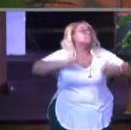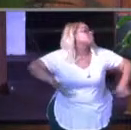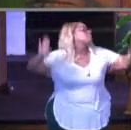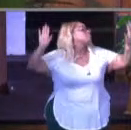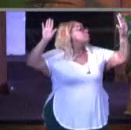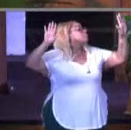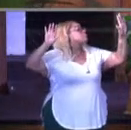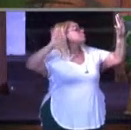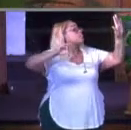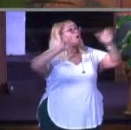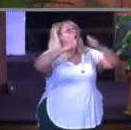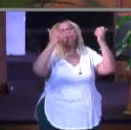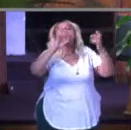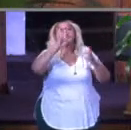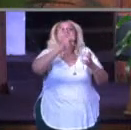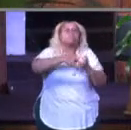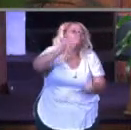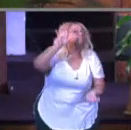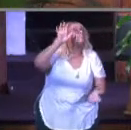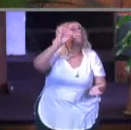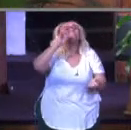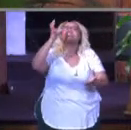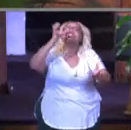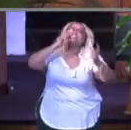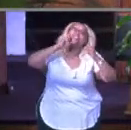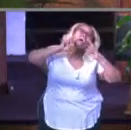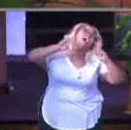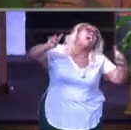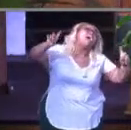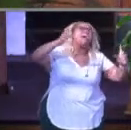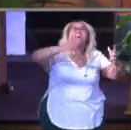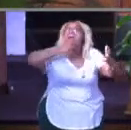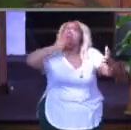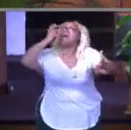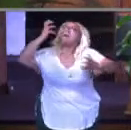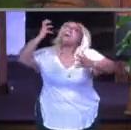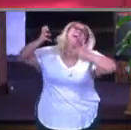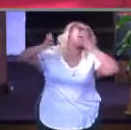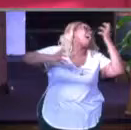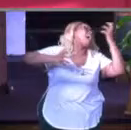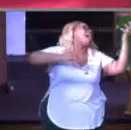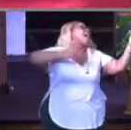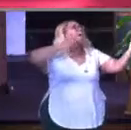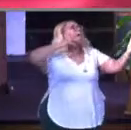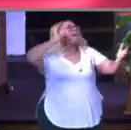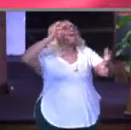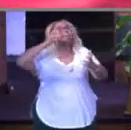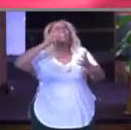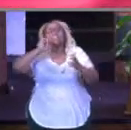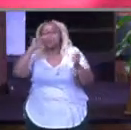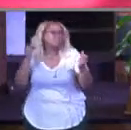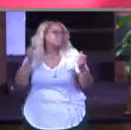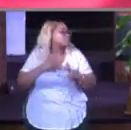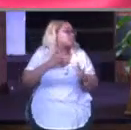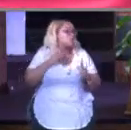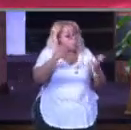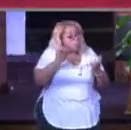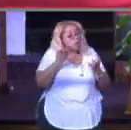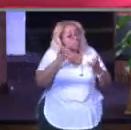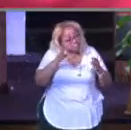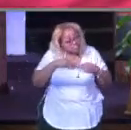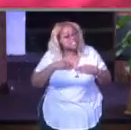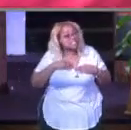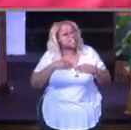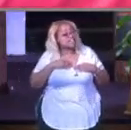hands. You got to open your mouth. You got to cry out. Cry aloud and spare not if you want